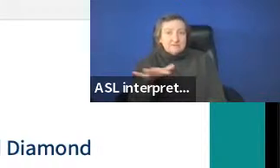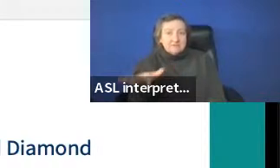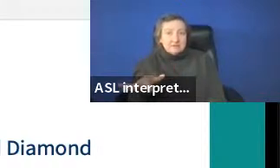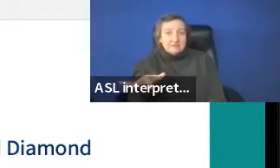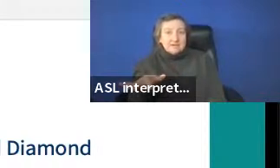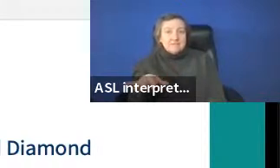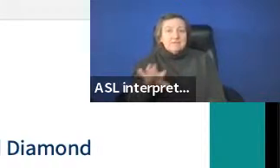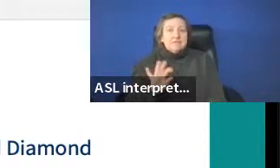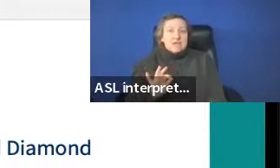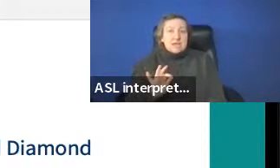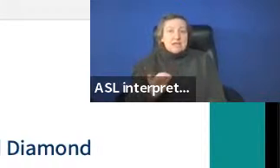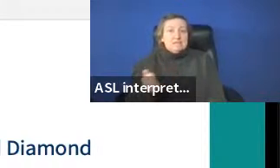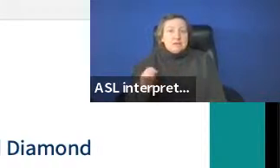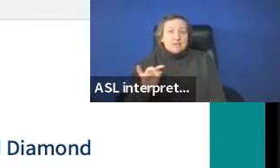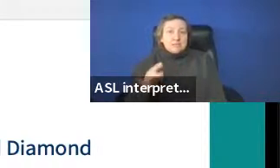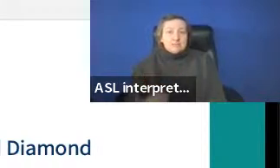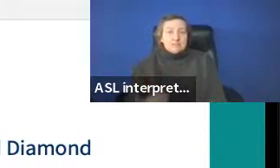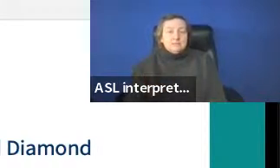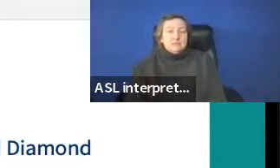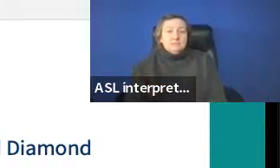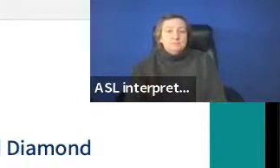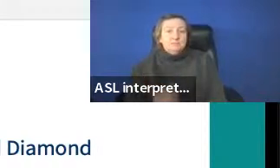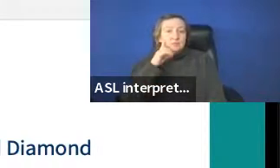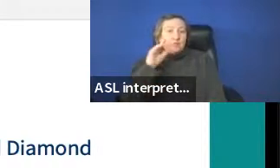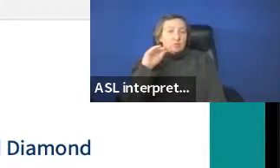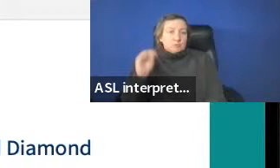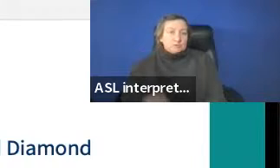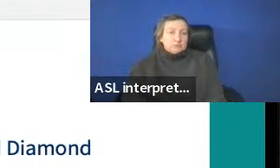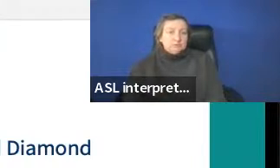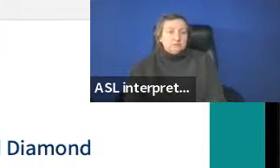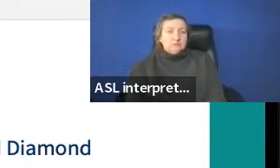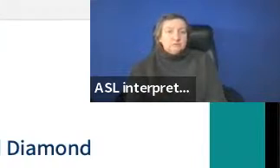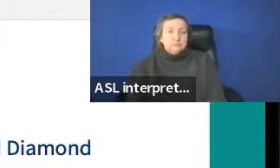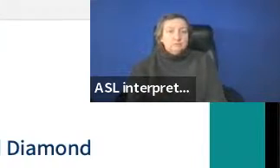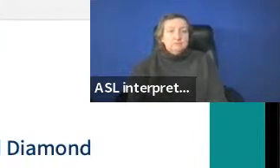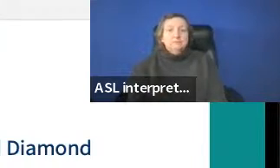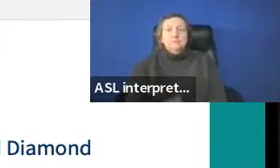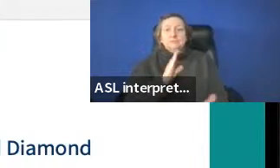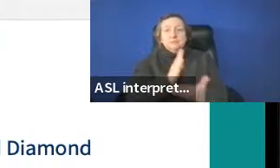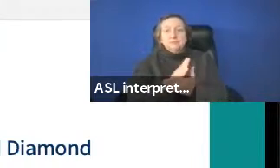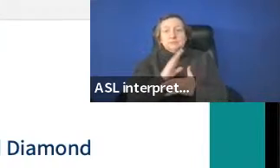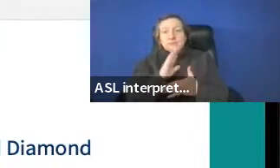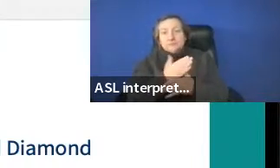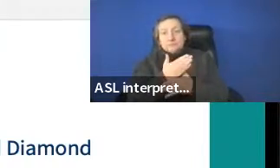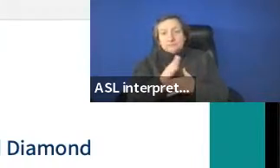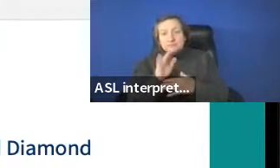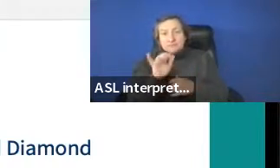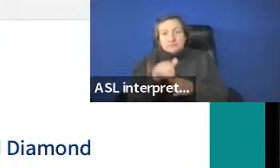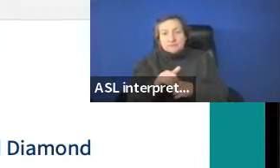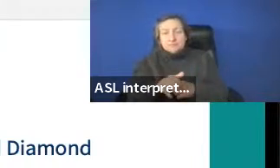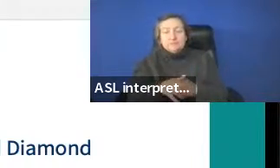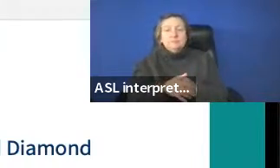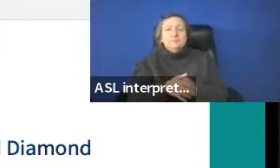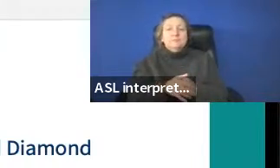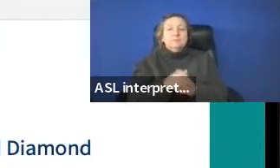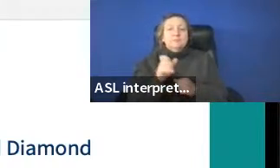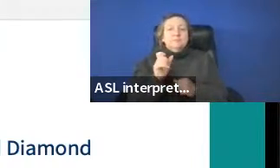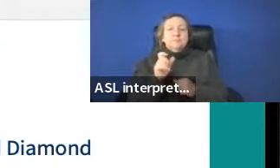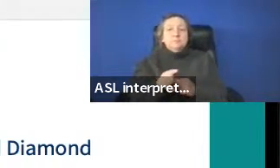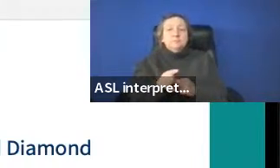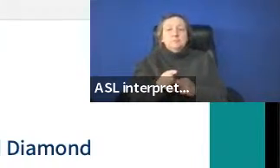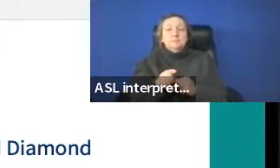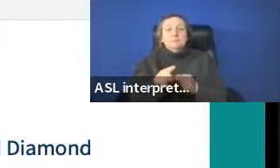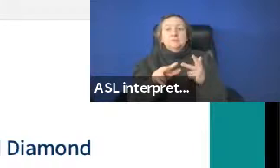55, 9, and 18 for the percentages. I'll stop sharing that and ask to go to